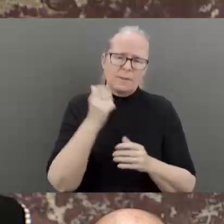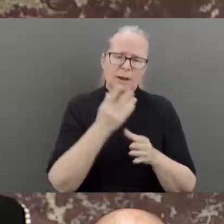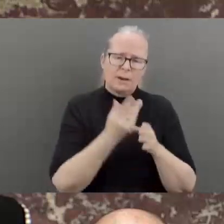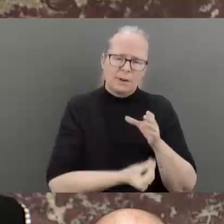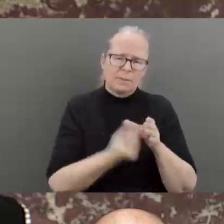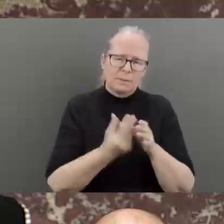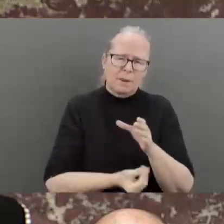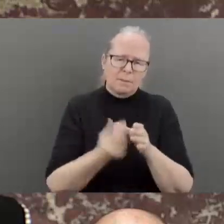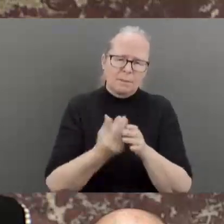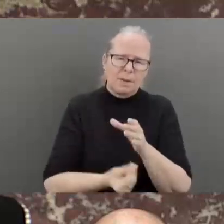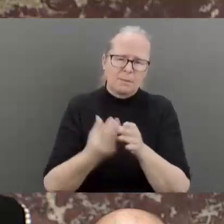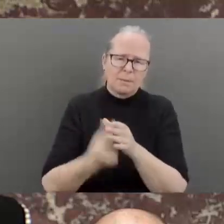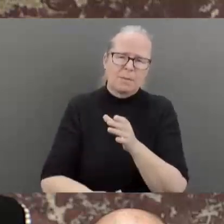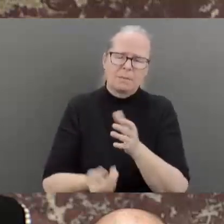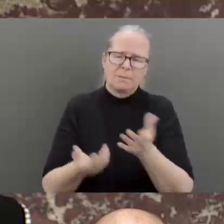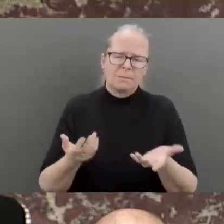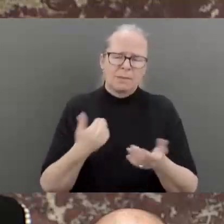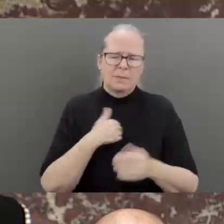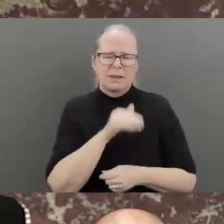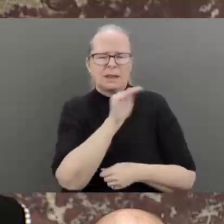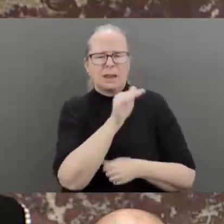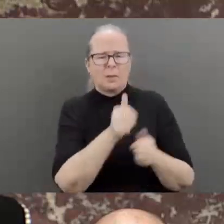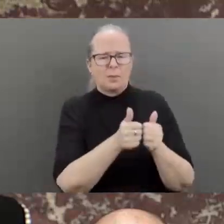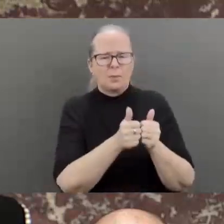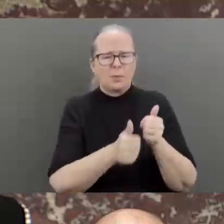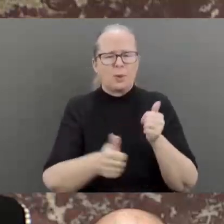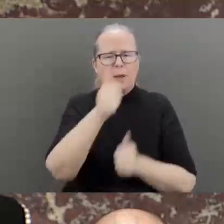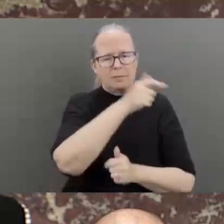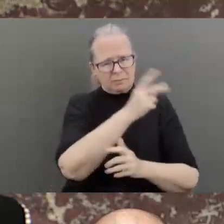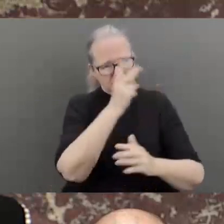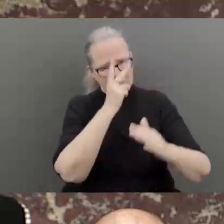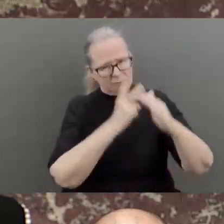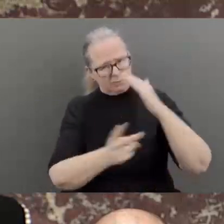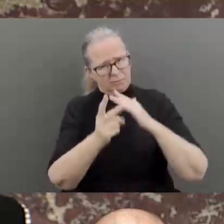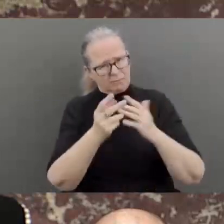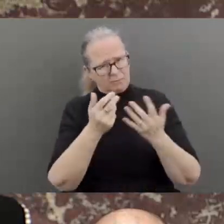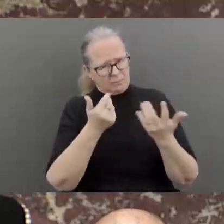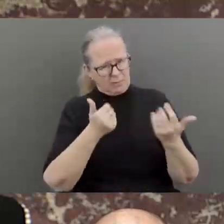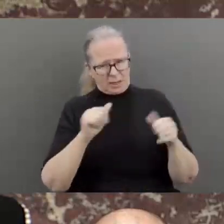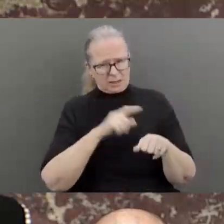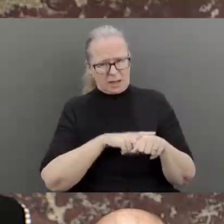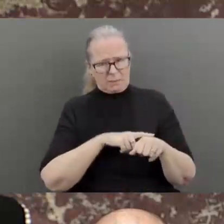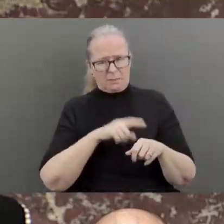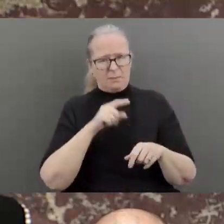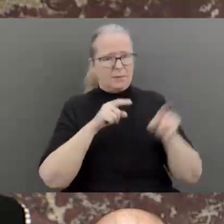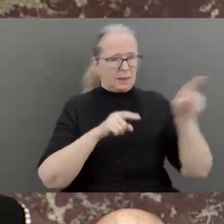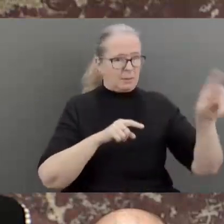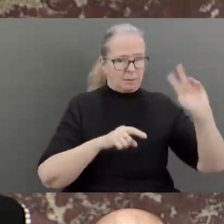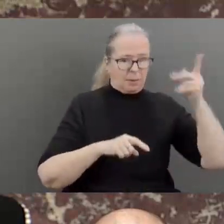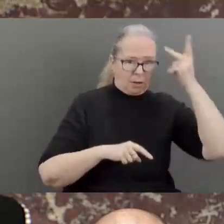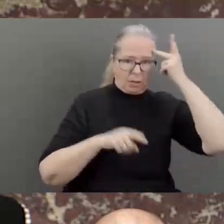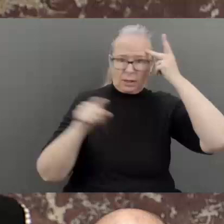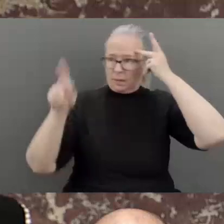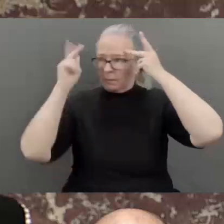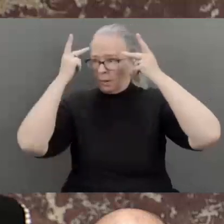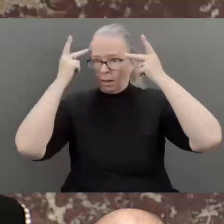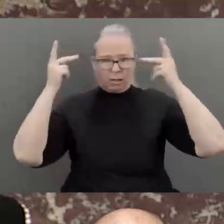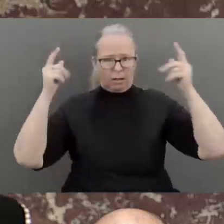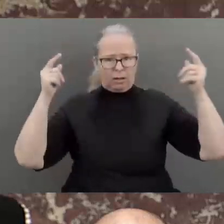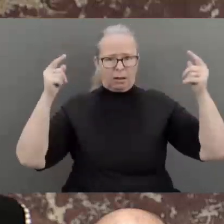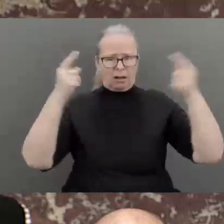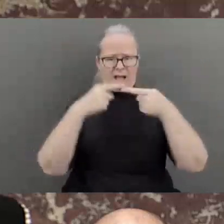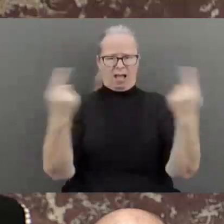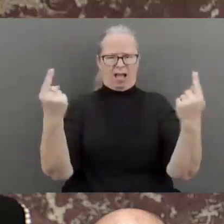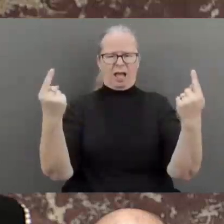political calculus, as we did during the other recent public health emergency, which was COVID, and implement the evidence-based policies that are urgently needed to